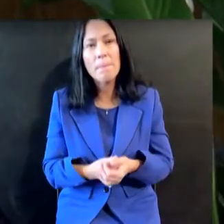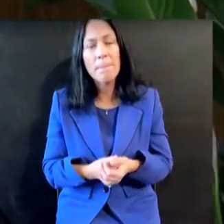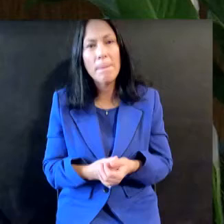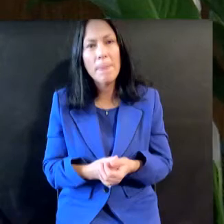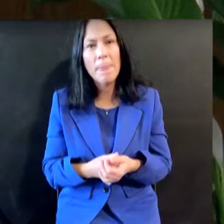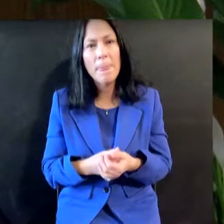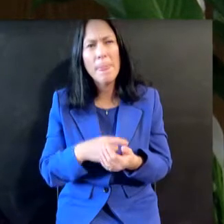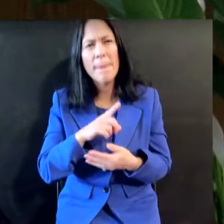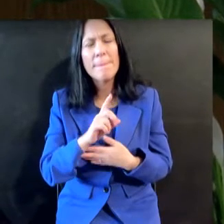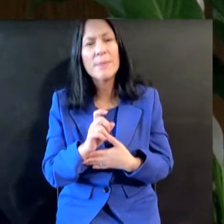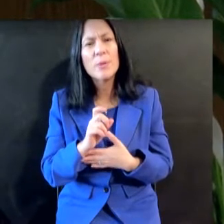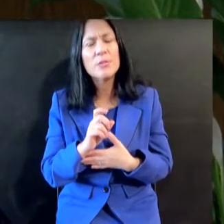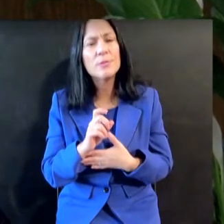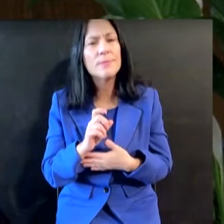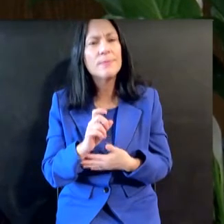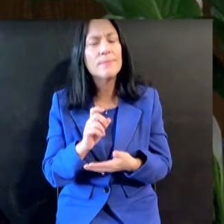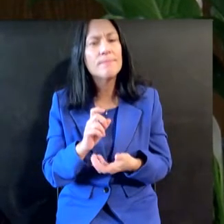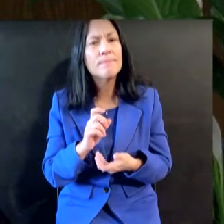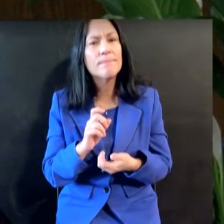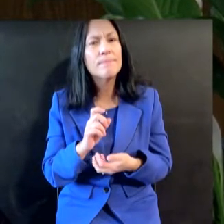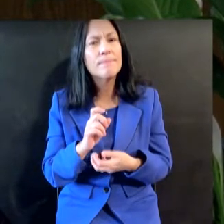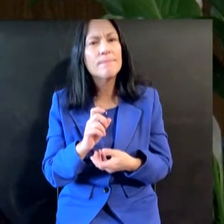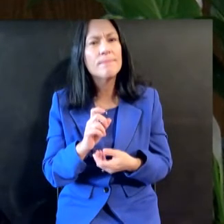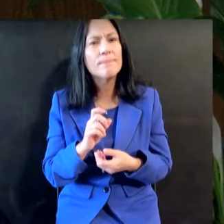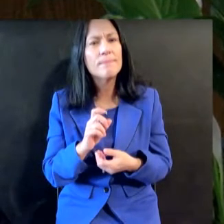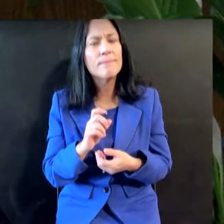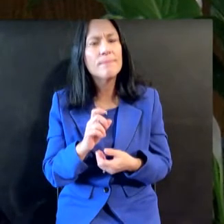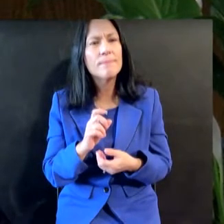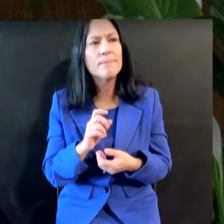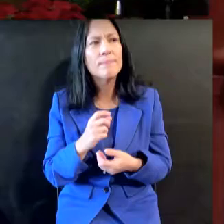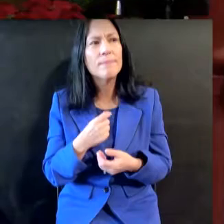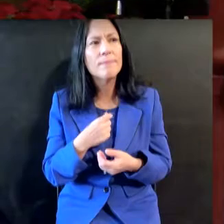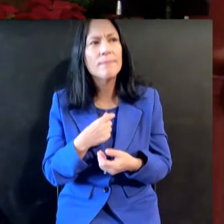I'll ask this question when I've taught ethics